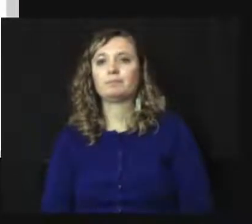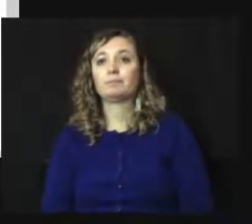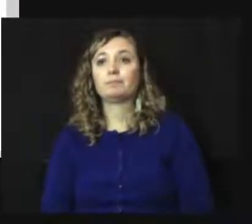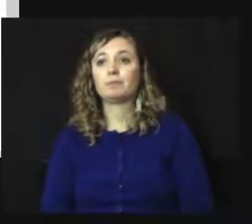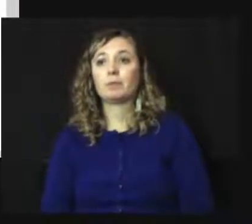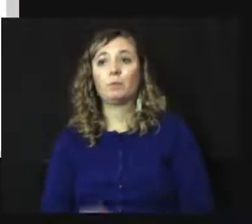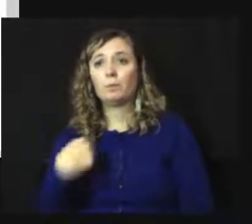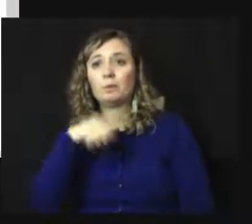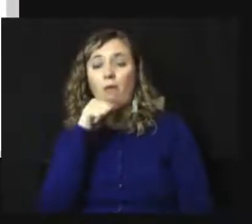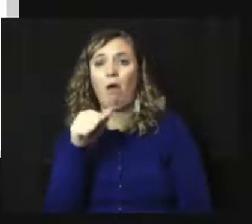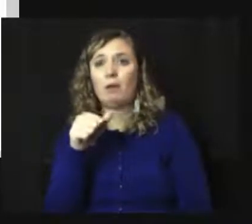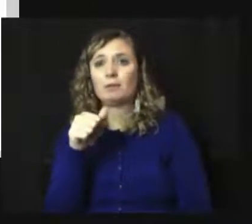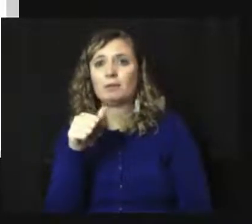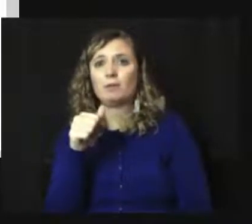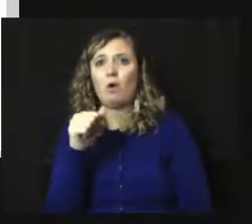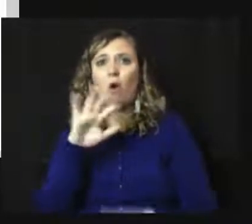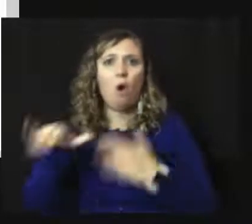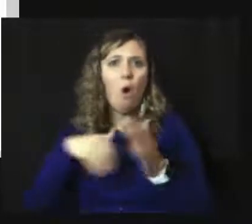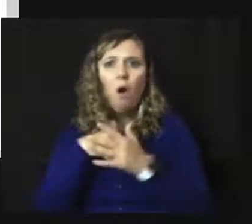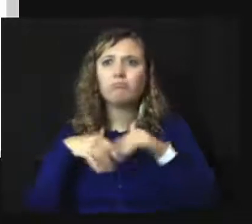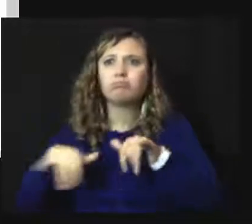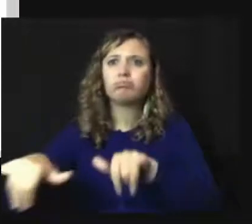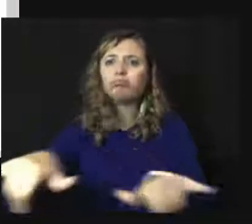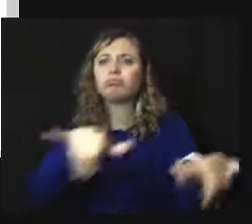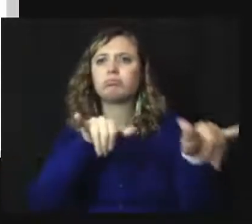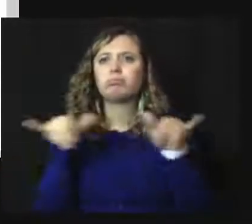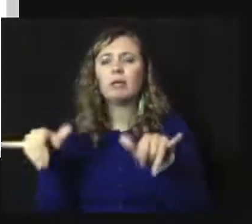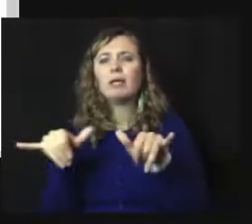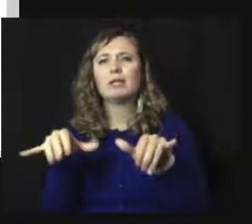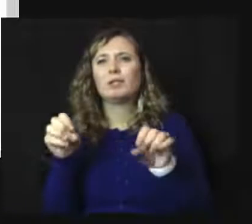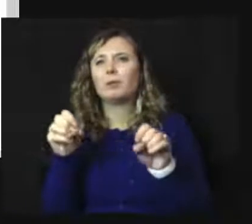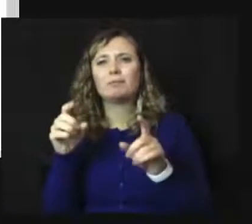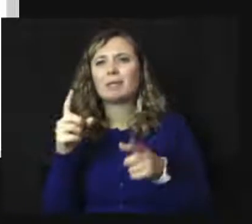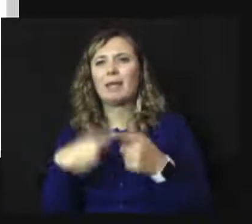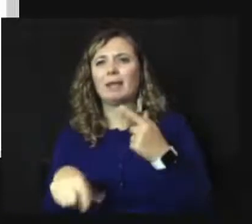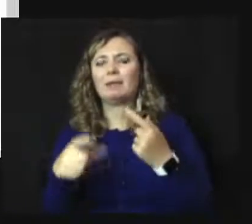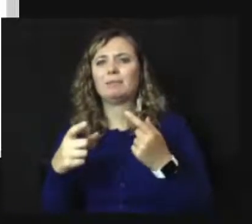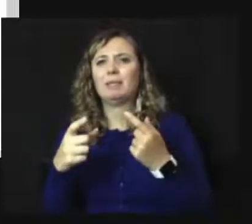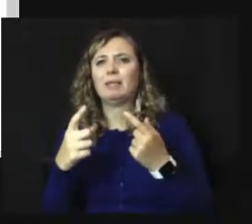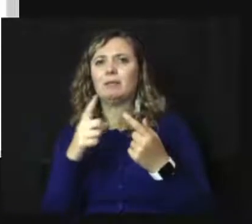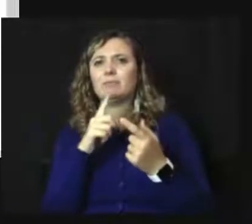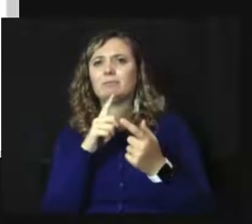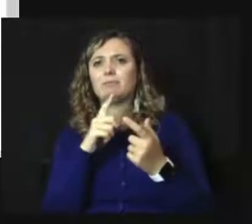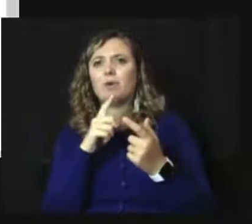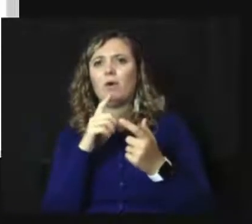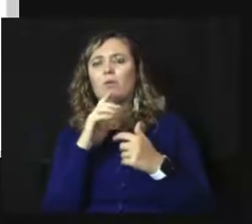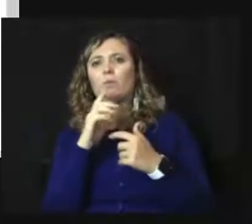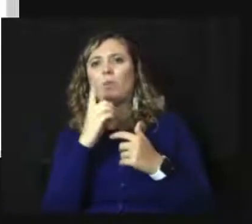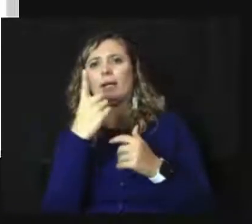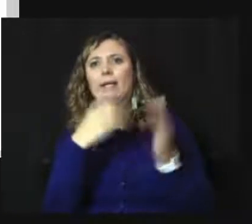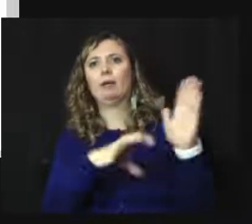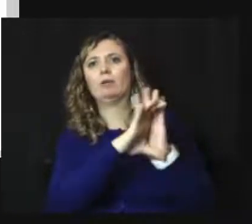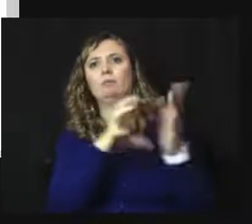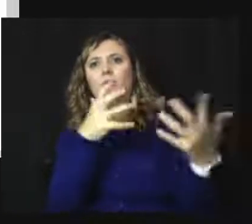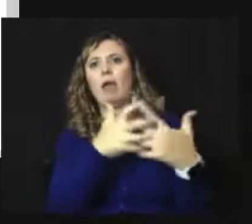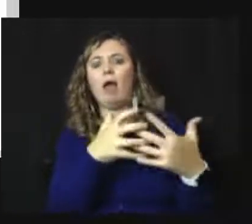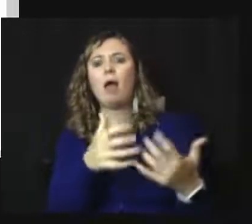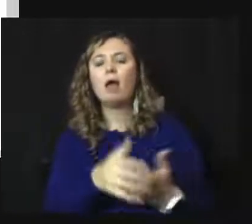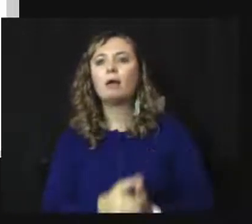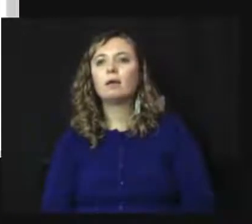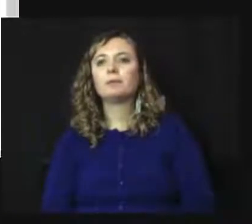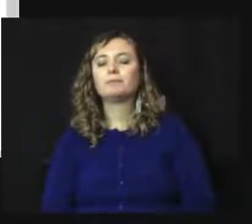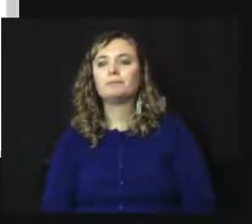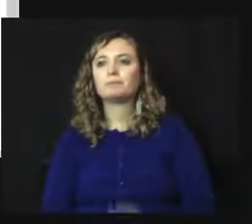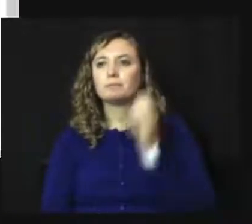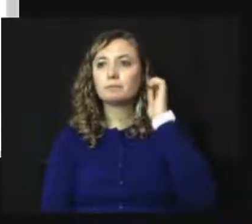it can't and shouldn't be reduced to caricatures. I believe that a lot of nuance gets missed in media, which results